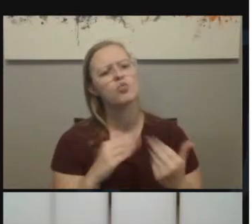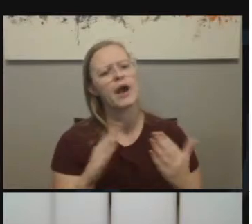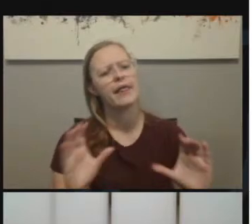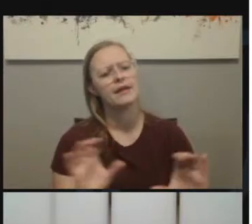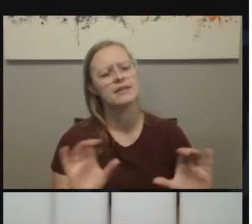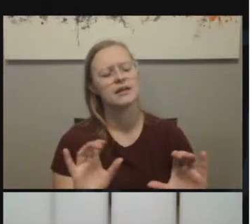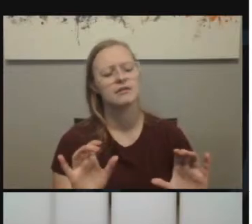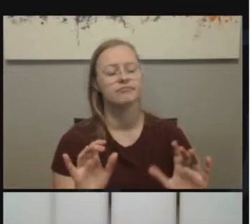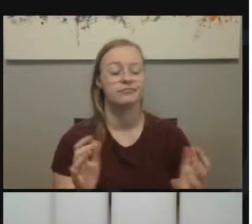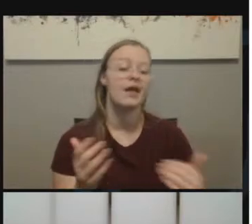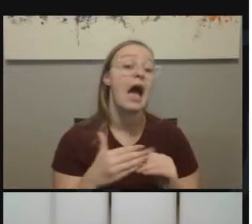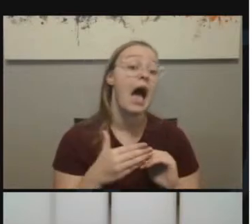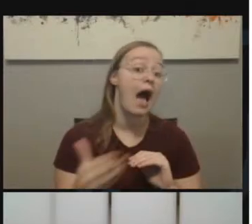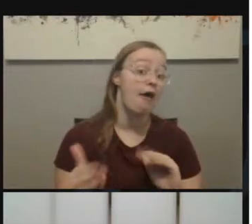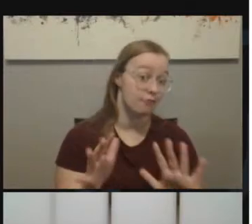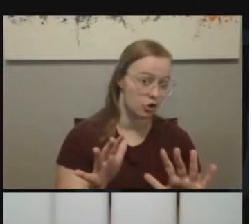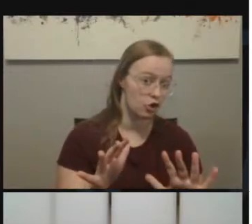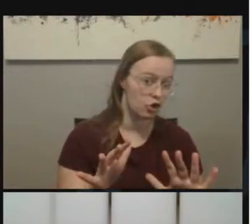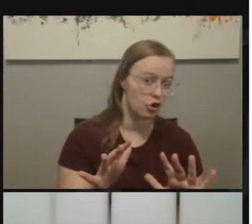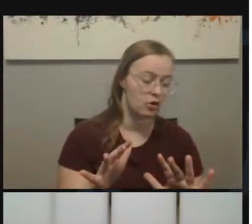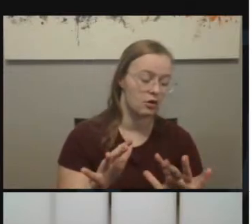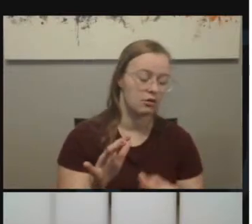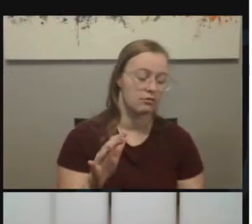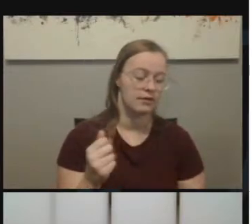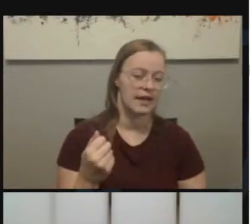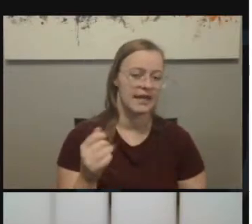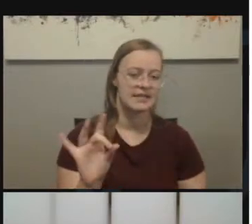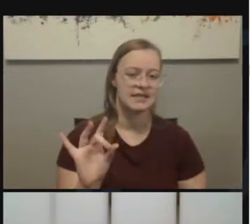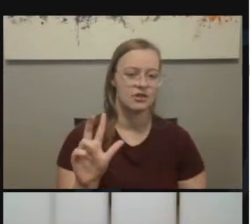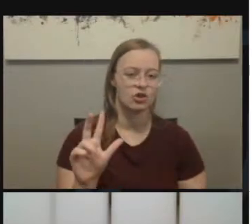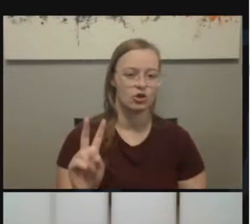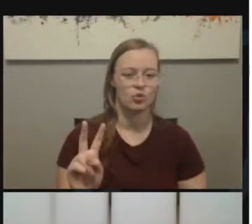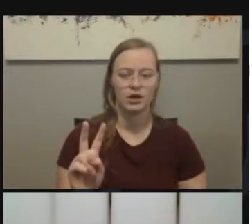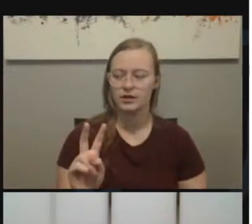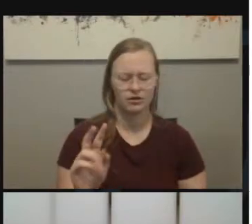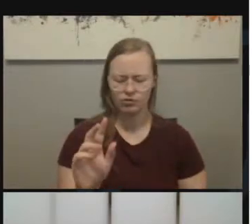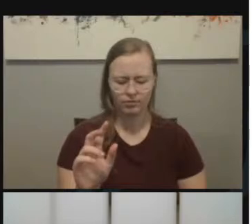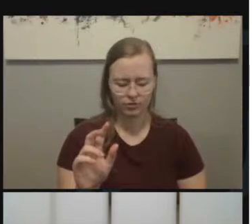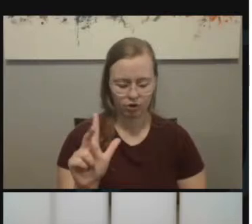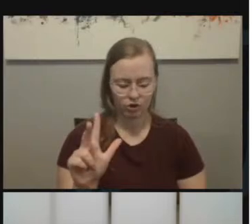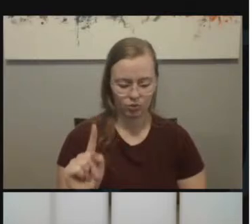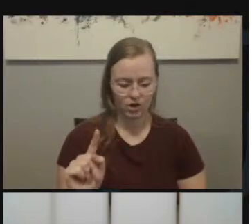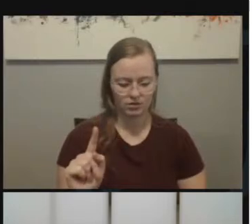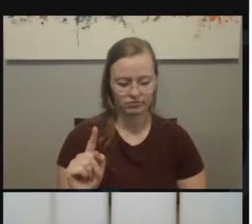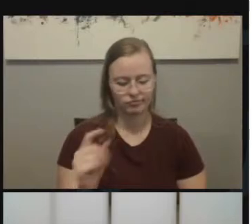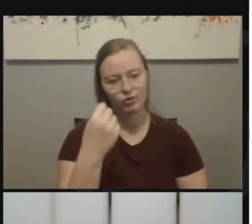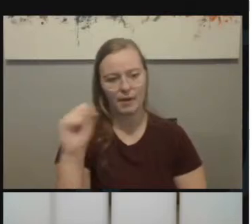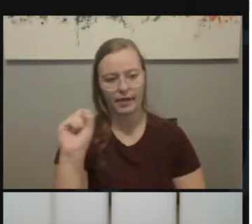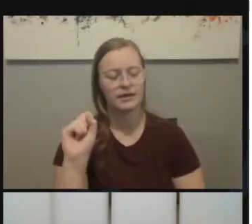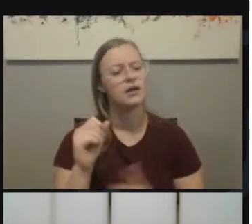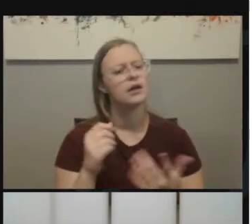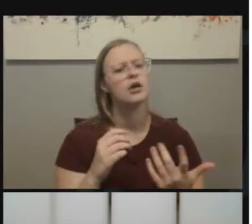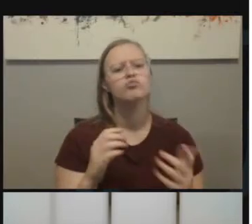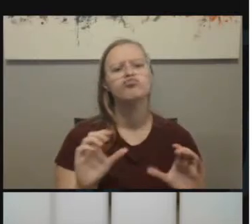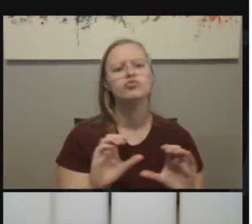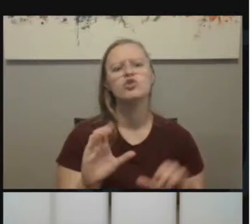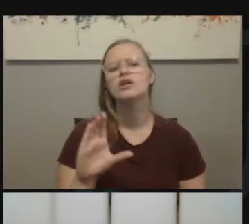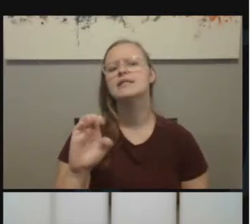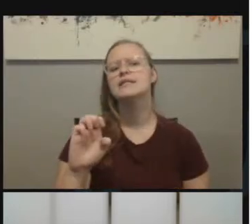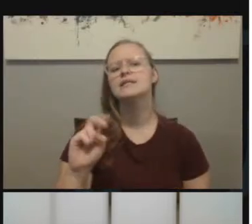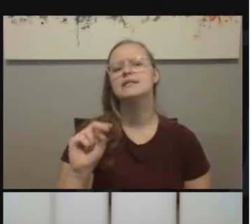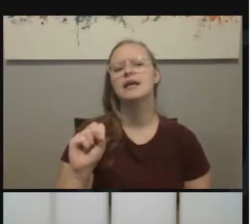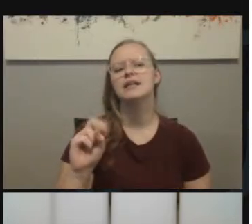aftermath of the 1831 Nat Turner Rebellion, was to do a census, county by